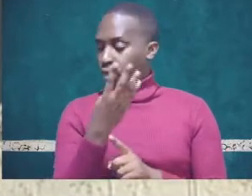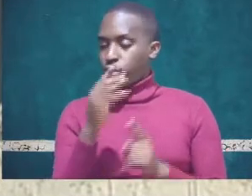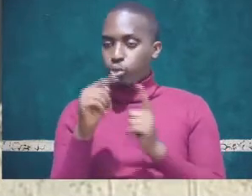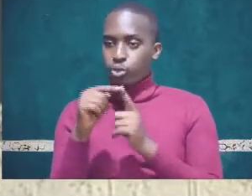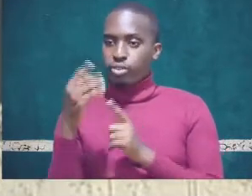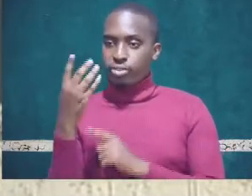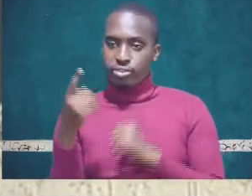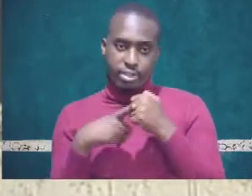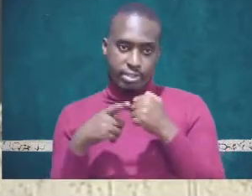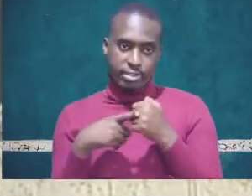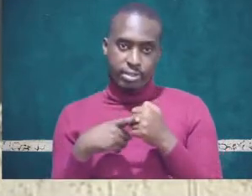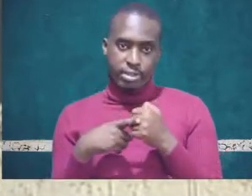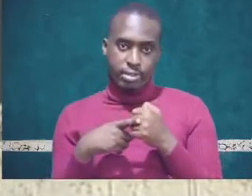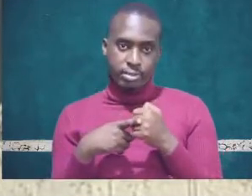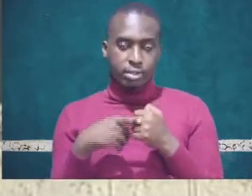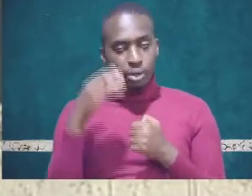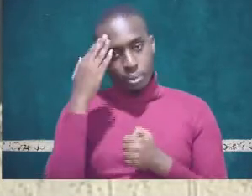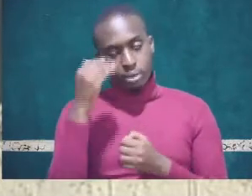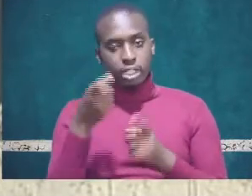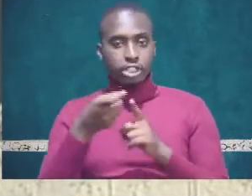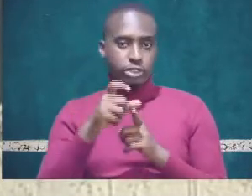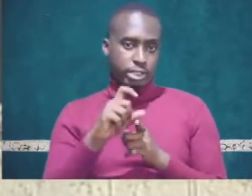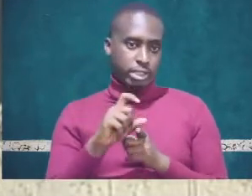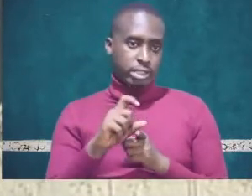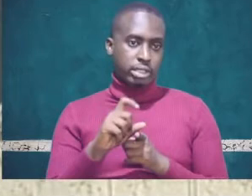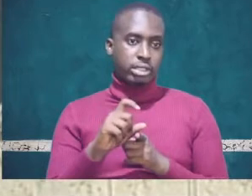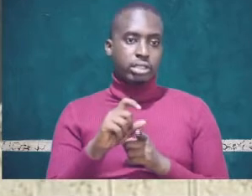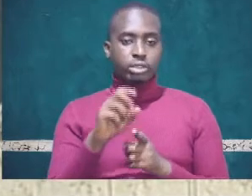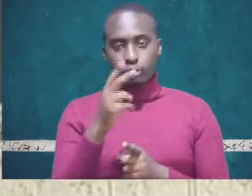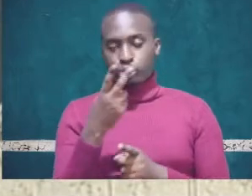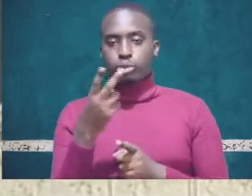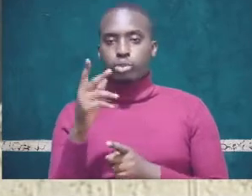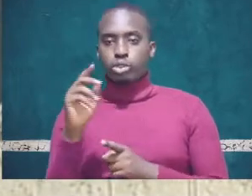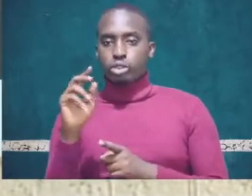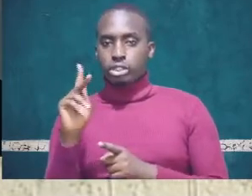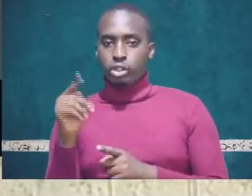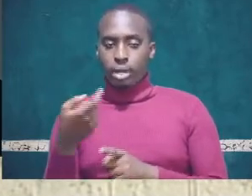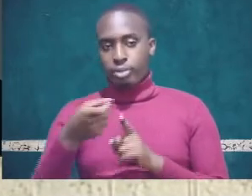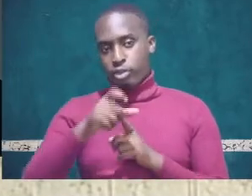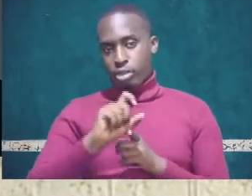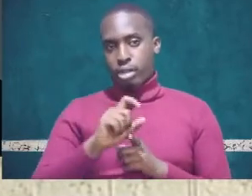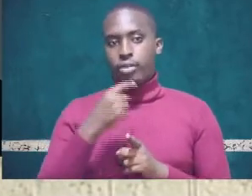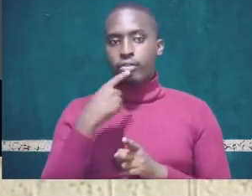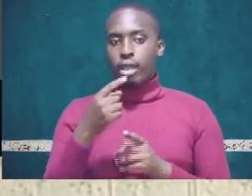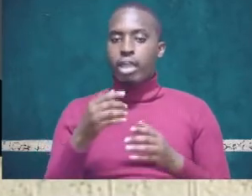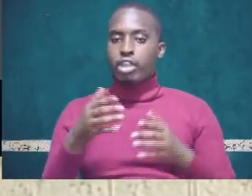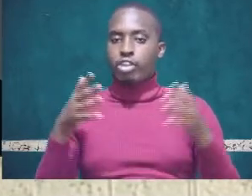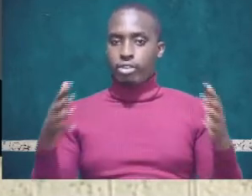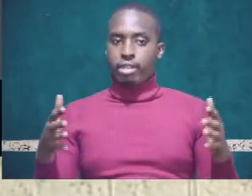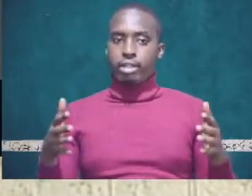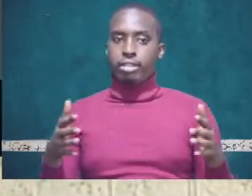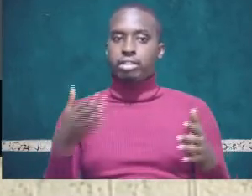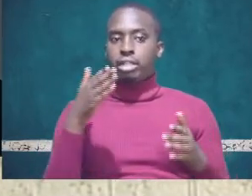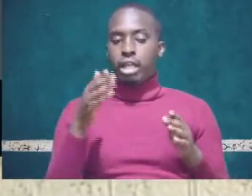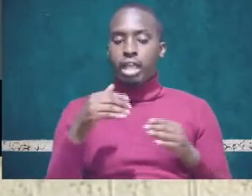4 units to 6 units. So it increased by 2 units. So you can check there is an extension in demand. Here